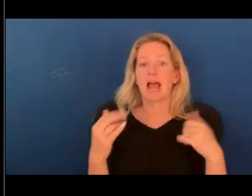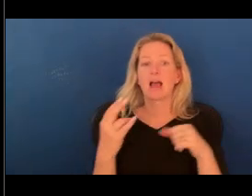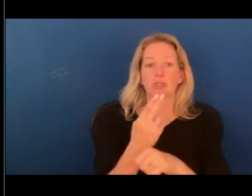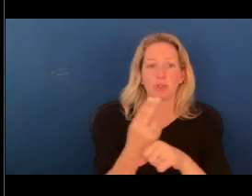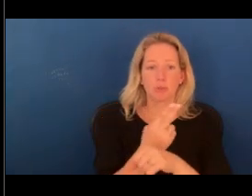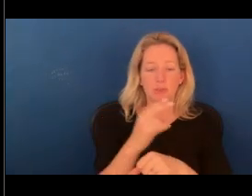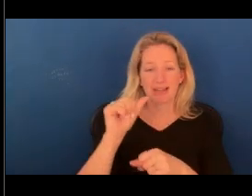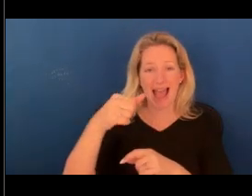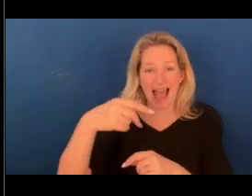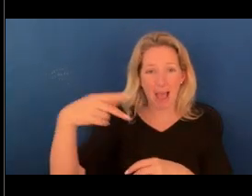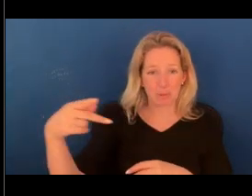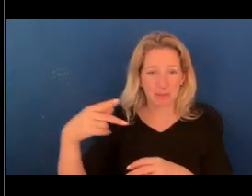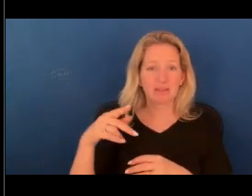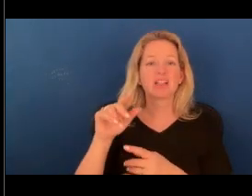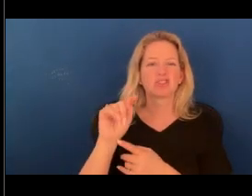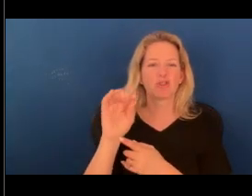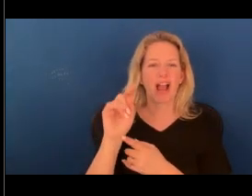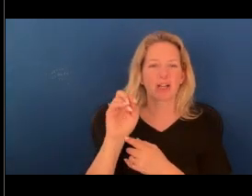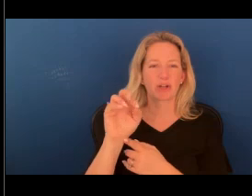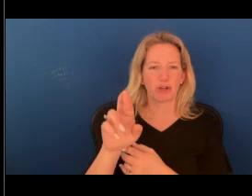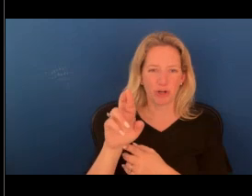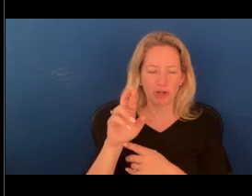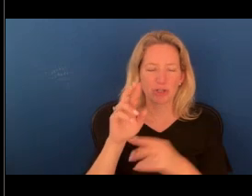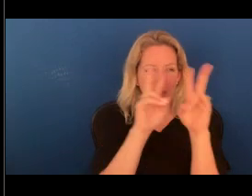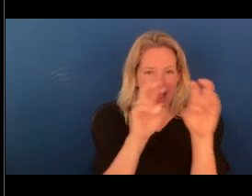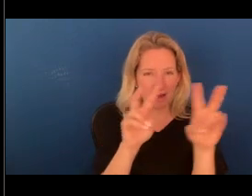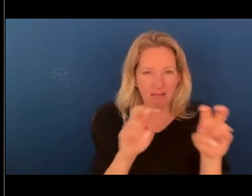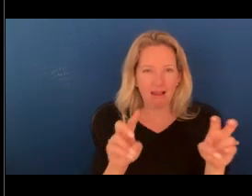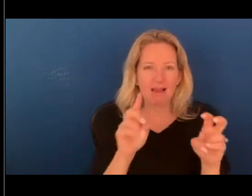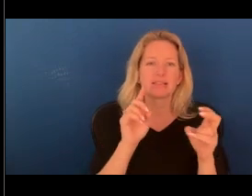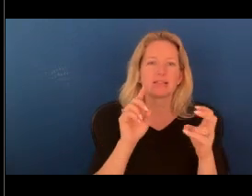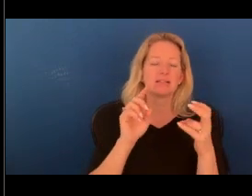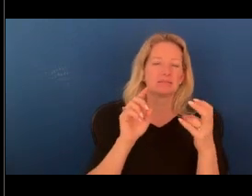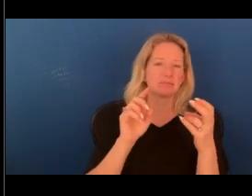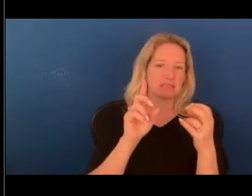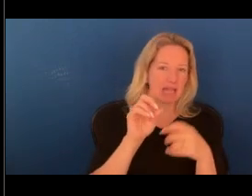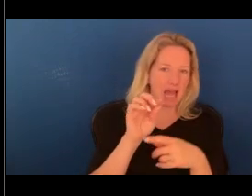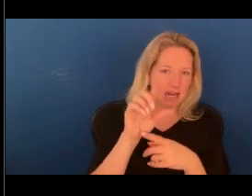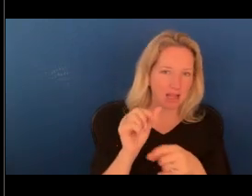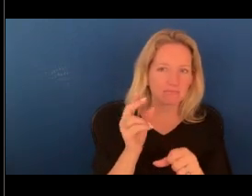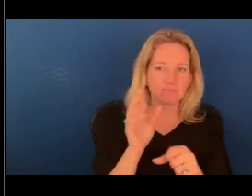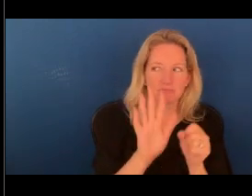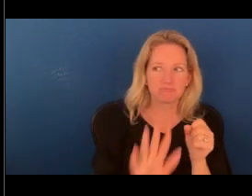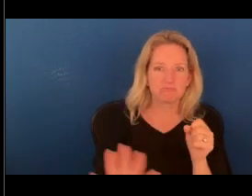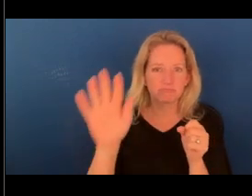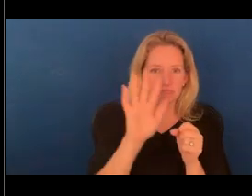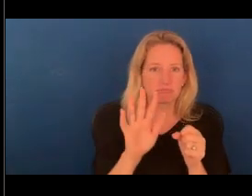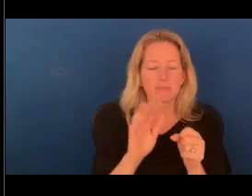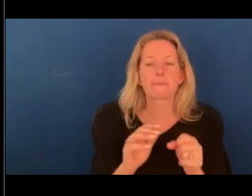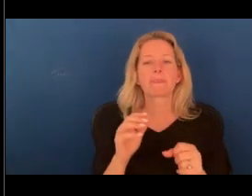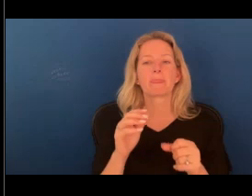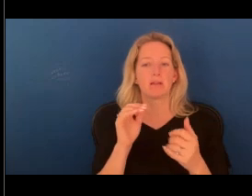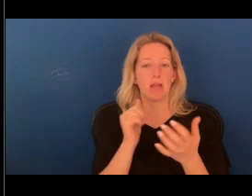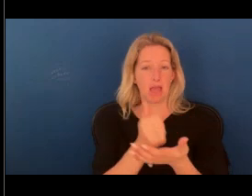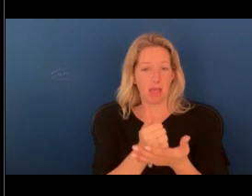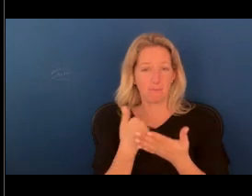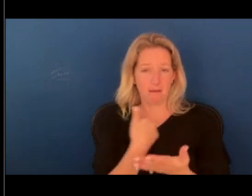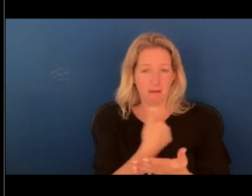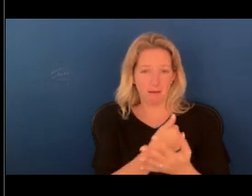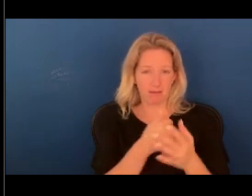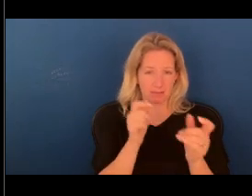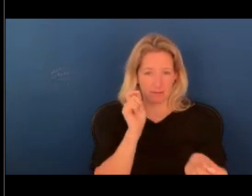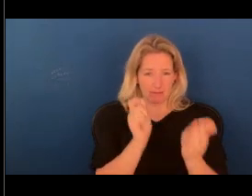that allows us to warehouse and analyze the data collected via the protocol. ETAP is useful not only for helping identify tailored management